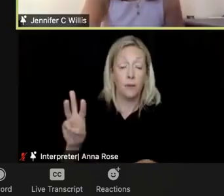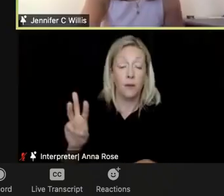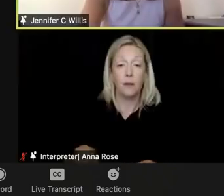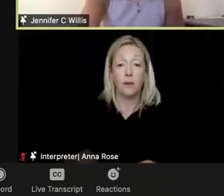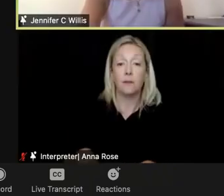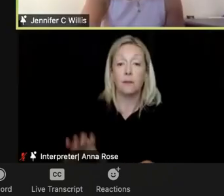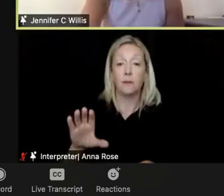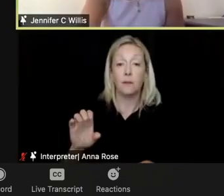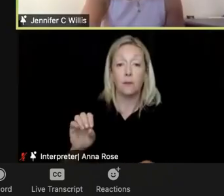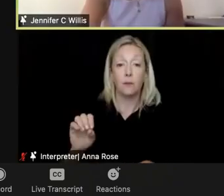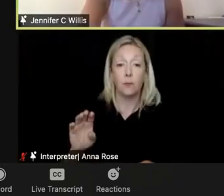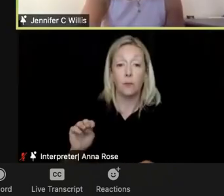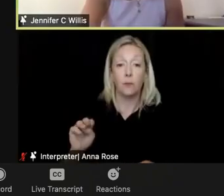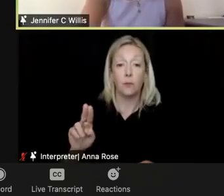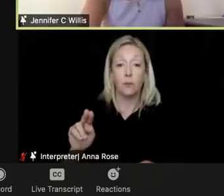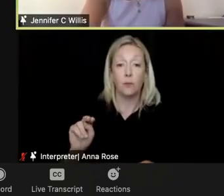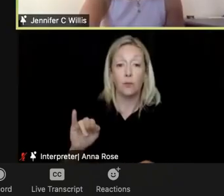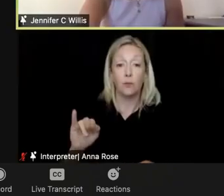communicationmatrix.org.